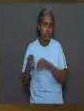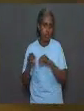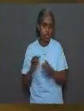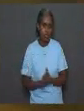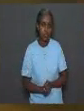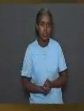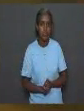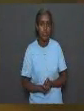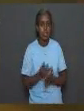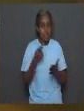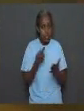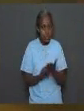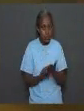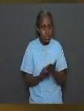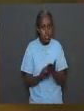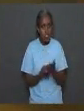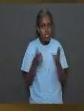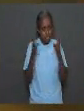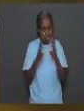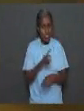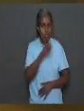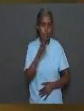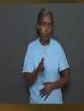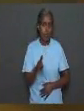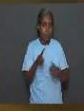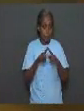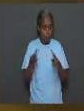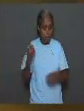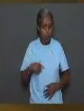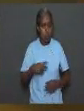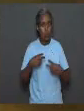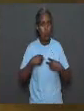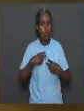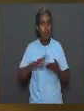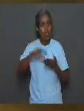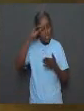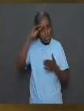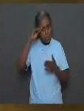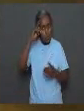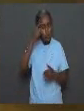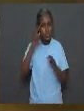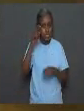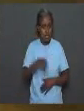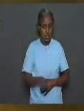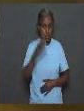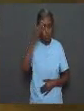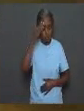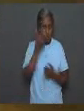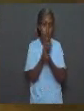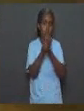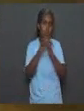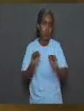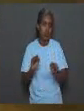Welcome back, students. This was a trickier problem, but we have learned all we need to